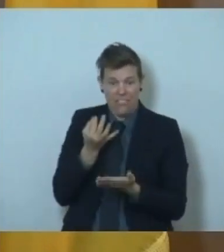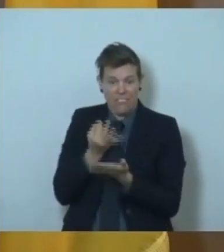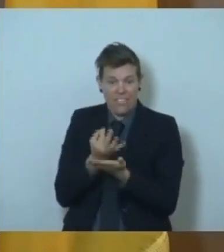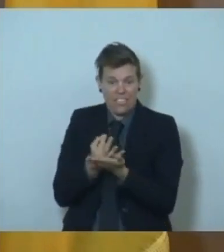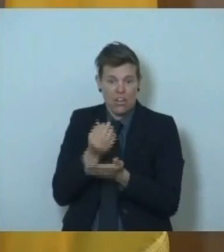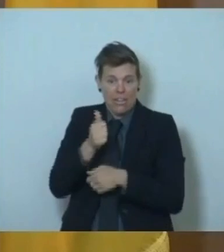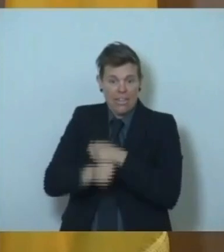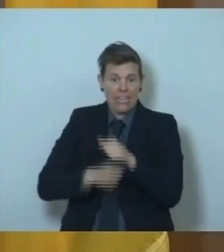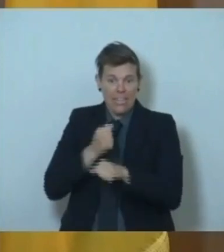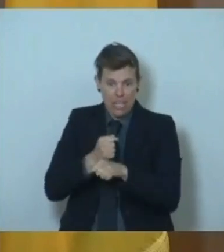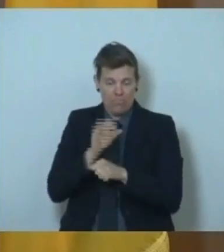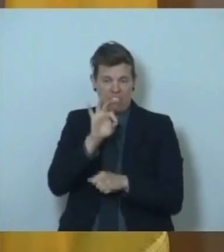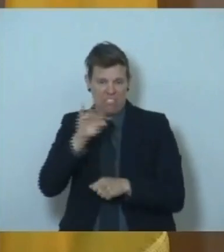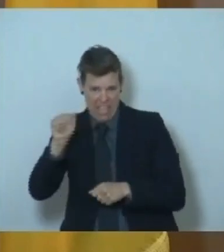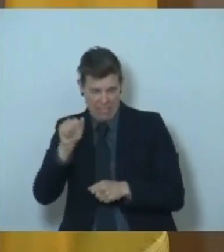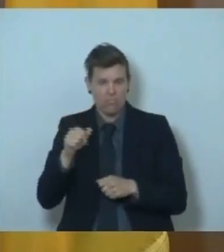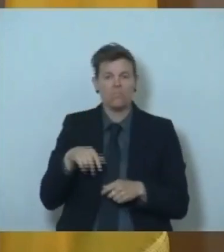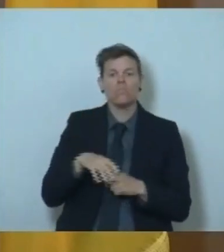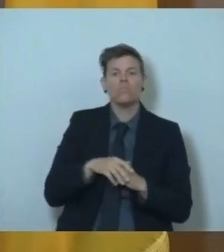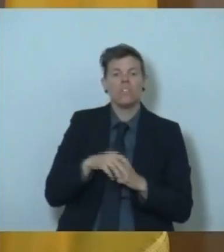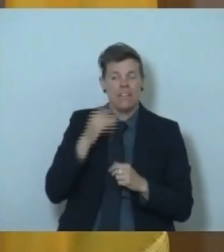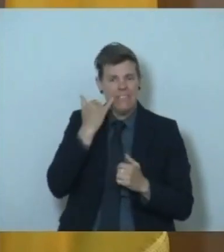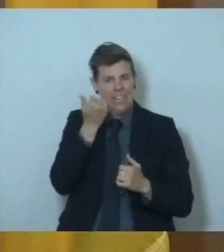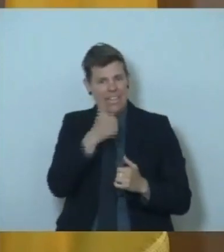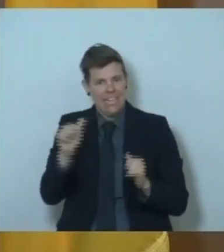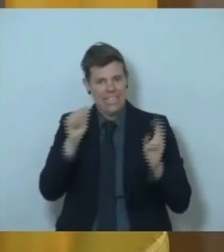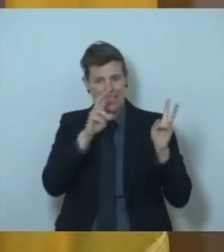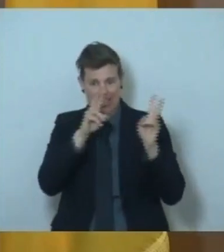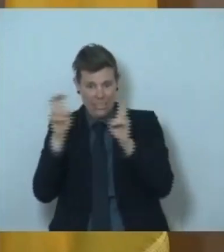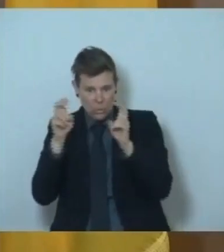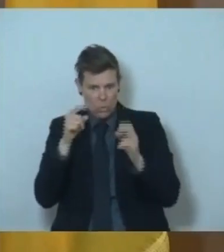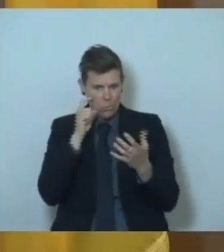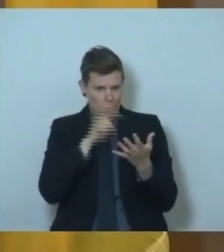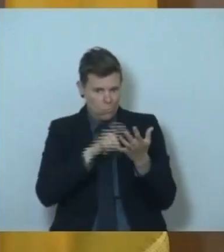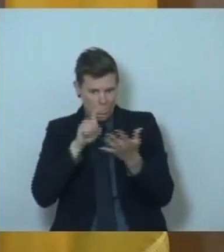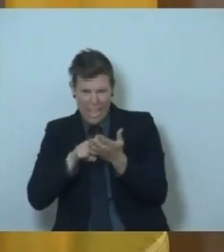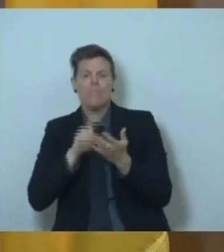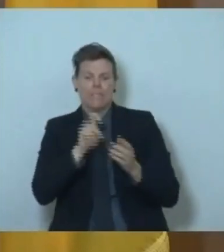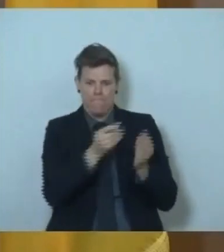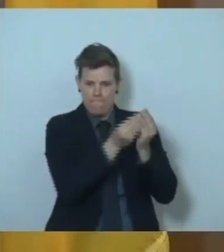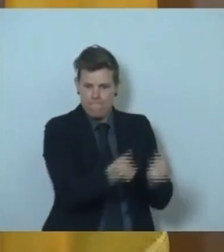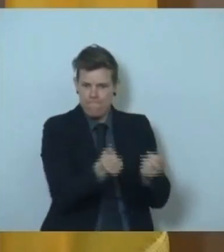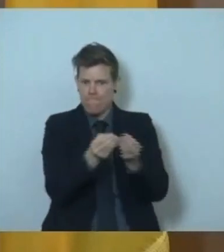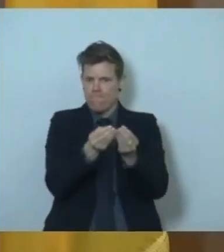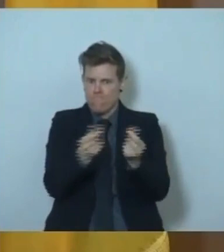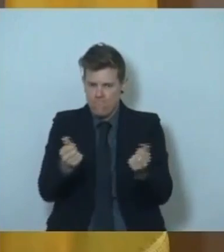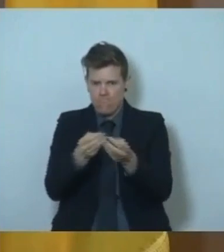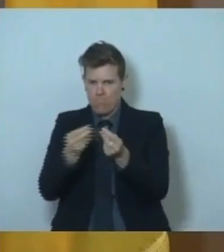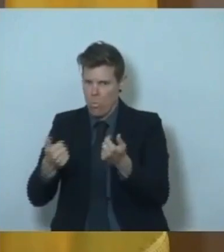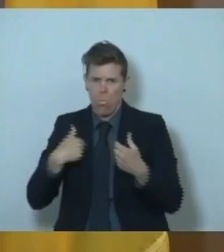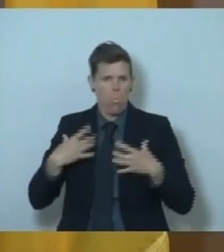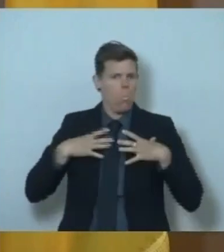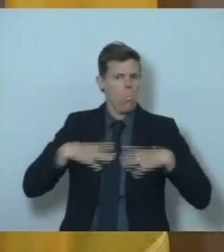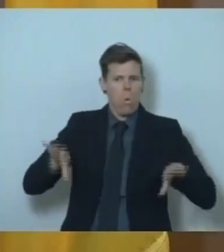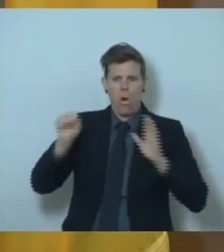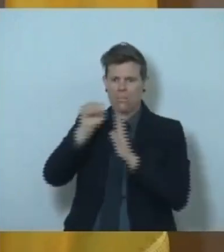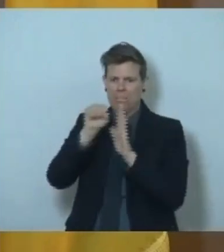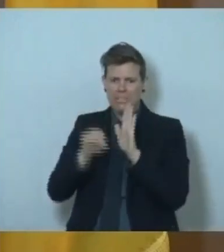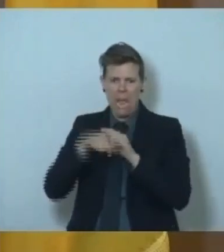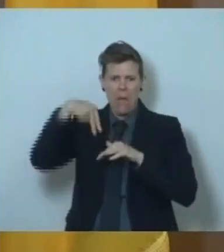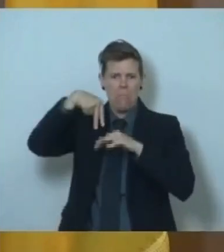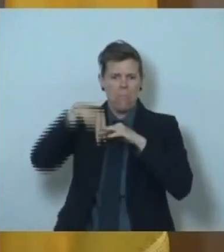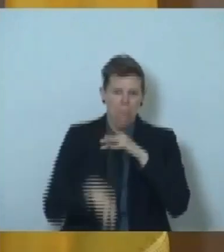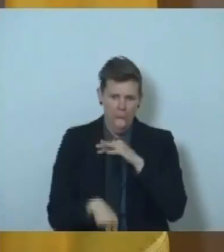state stays in the black. That's my dedication and responsibility, and that we're doing everything we can to